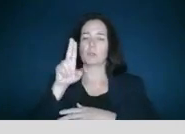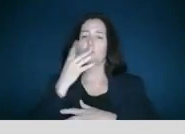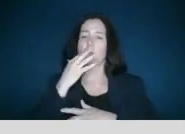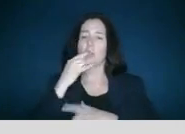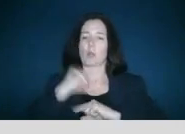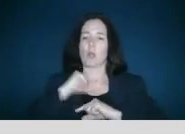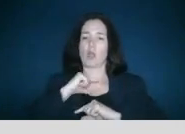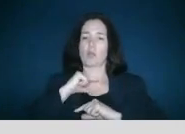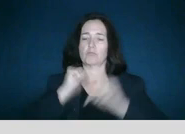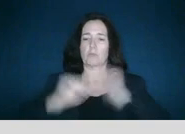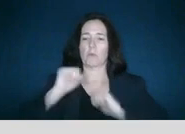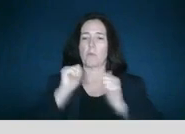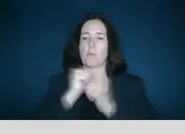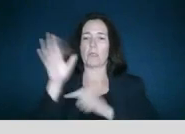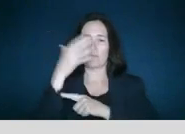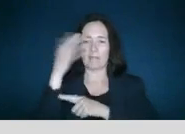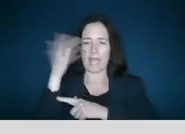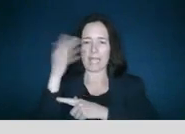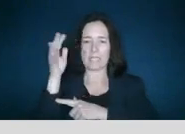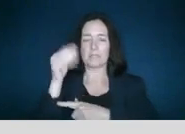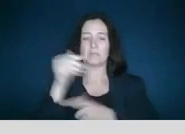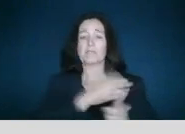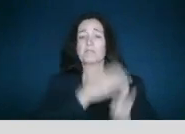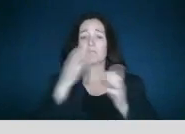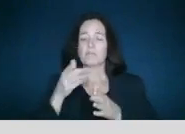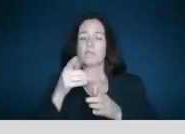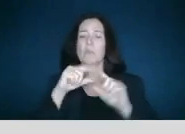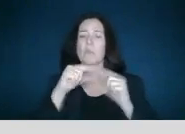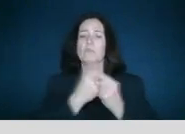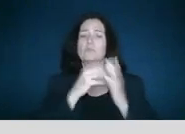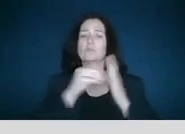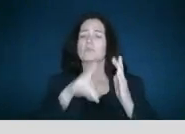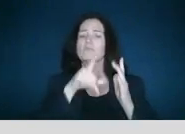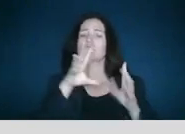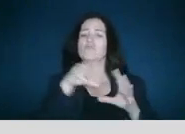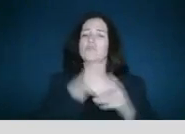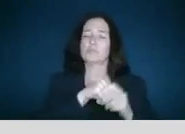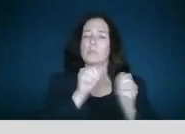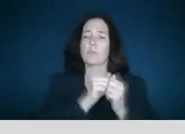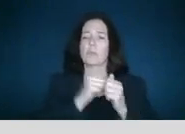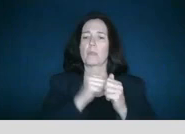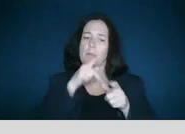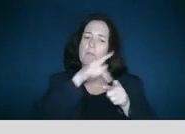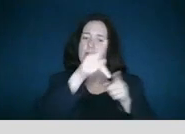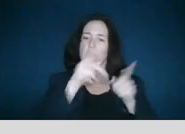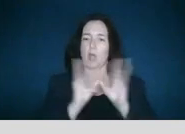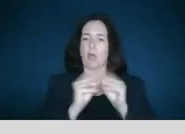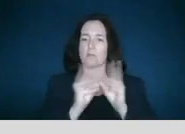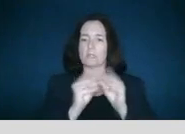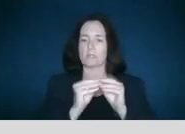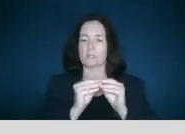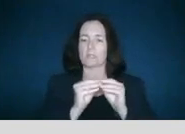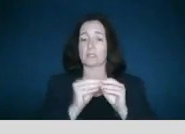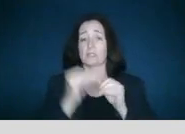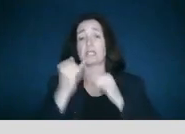with their flags. The next one is a group of students participating in a professional conference. And the